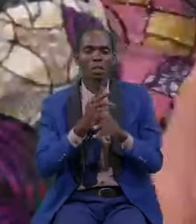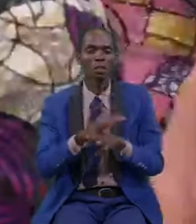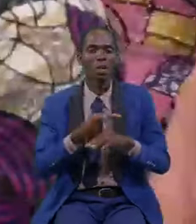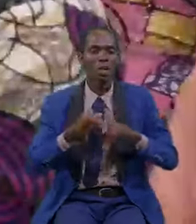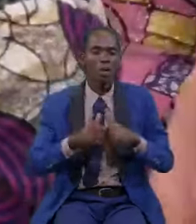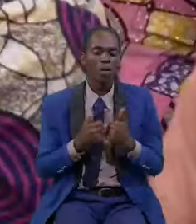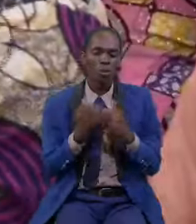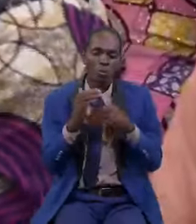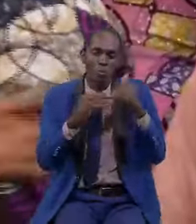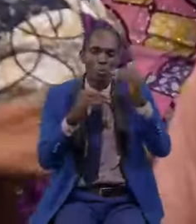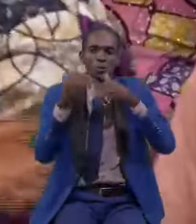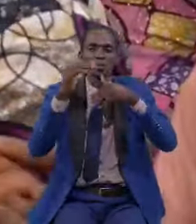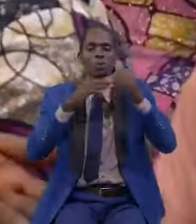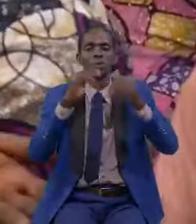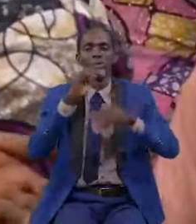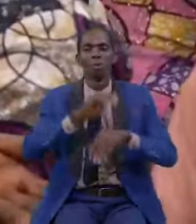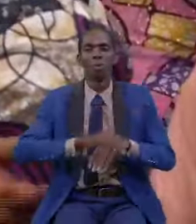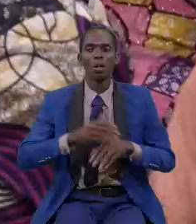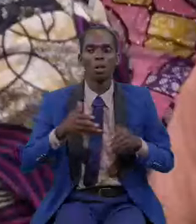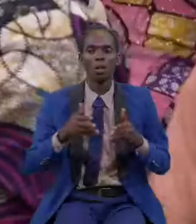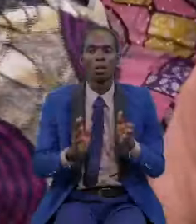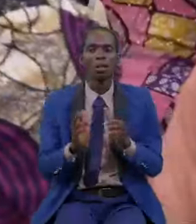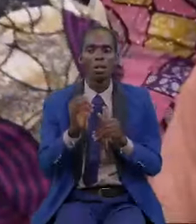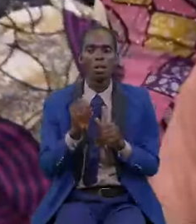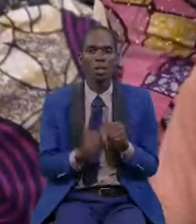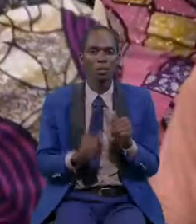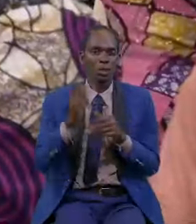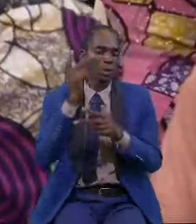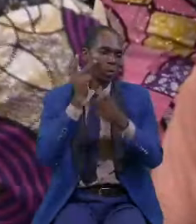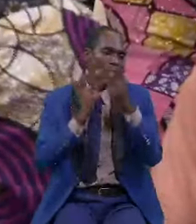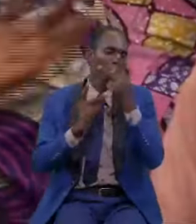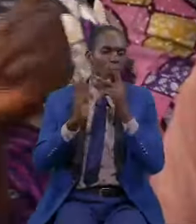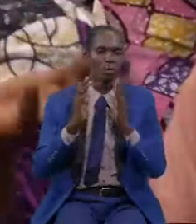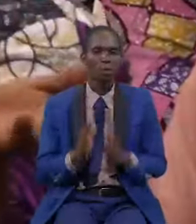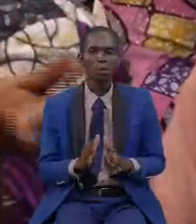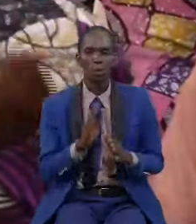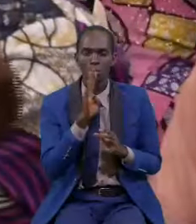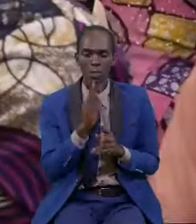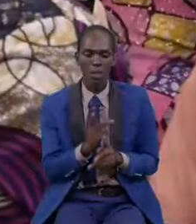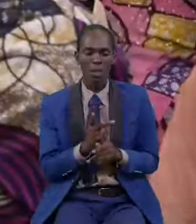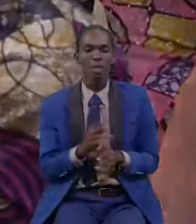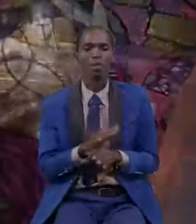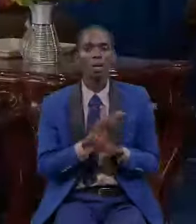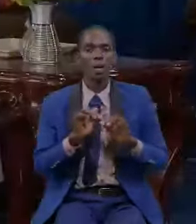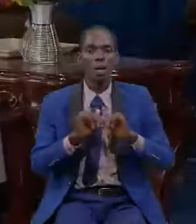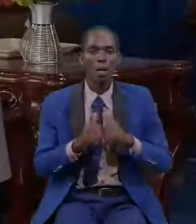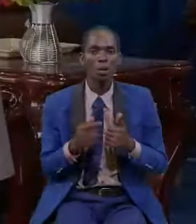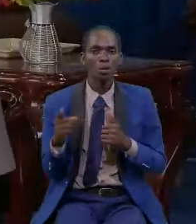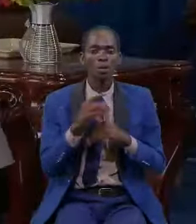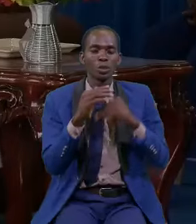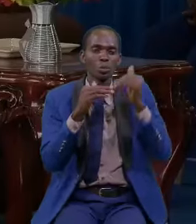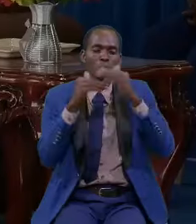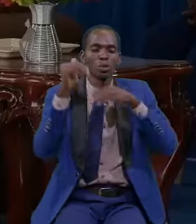thereon. Let every prophet take heed how he buildeth thereupon. Look at